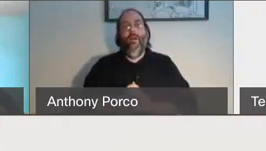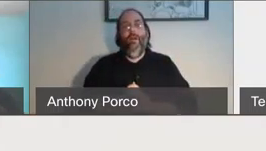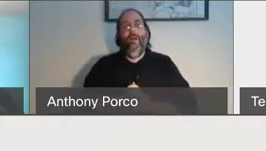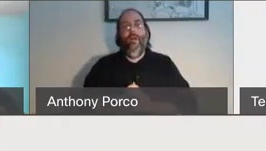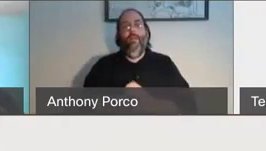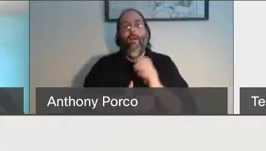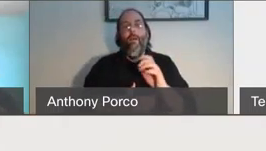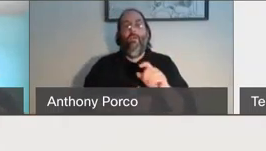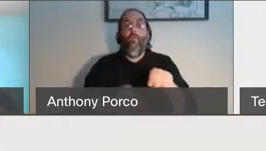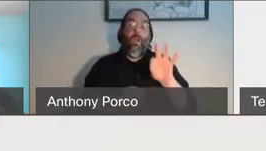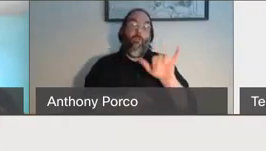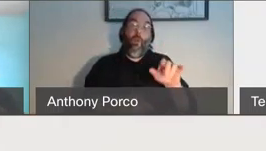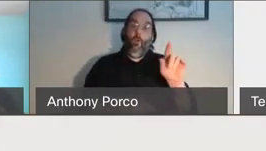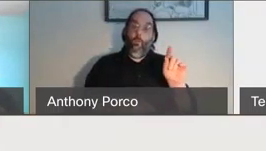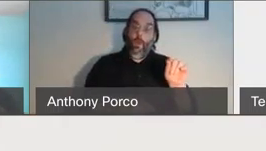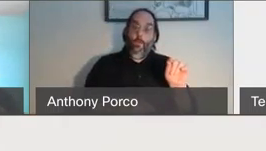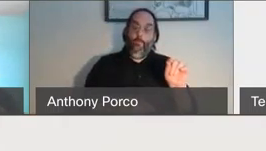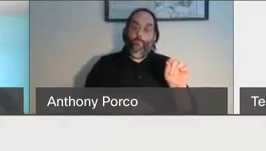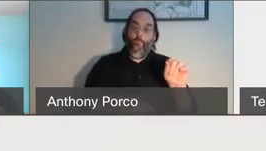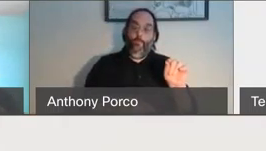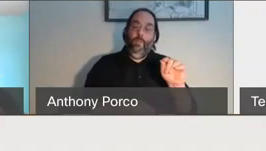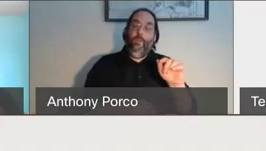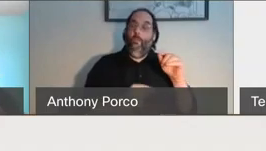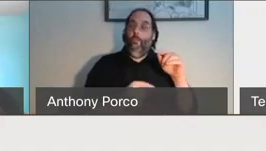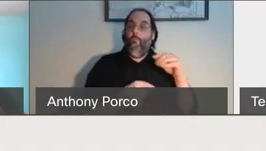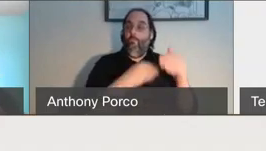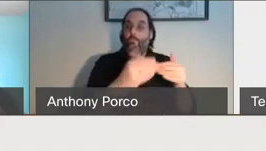in FY20, we processed